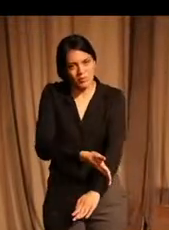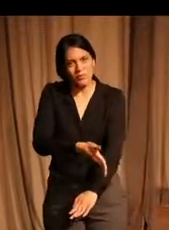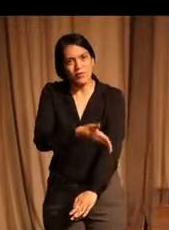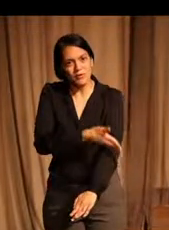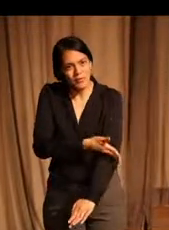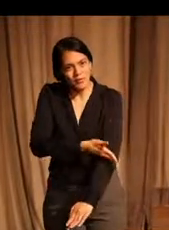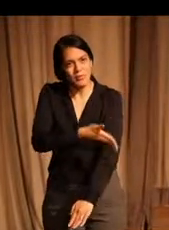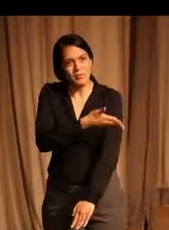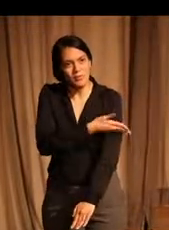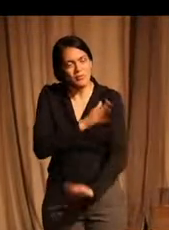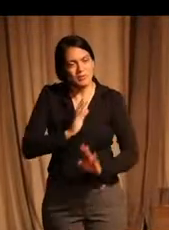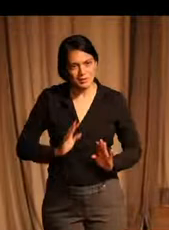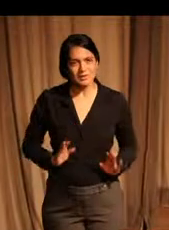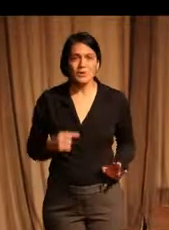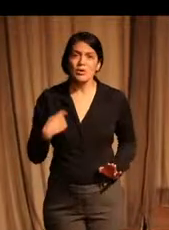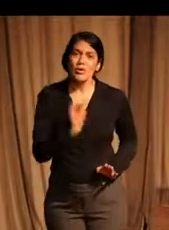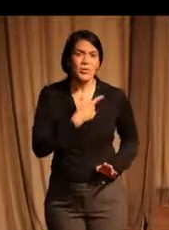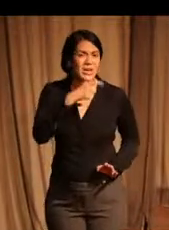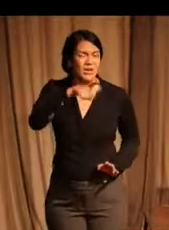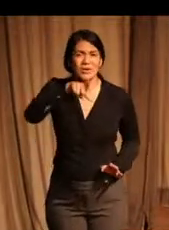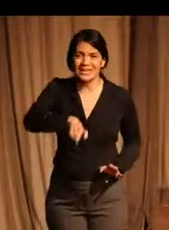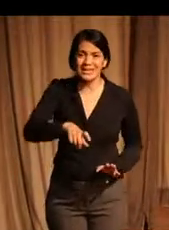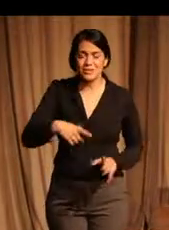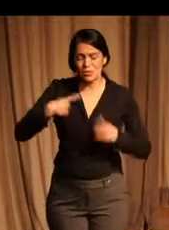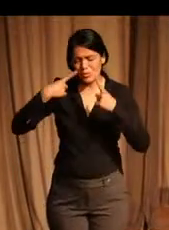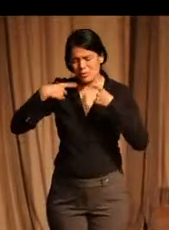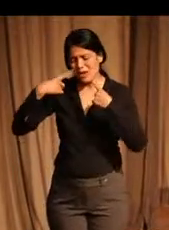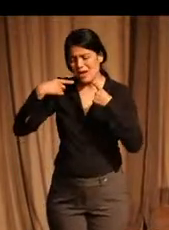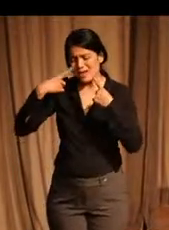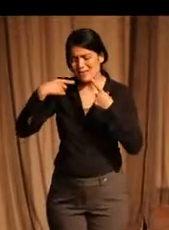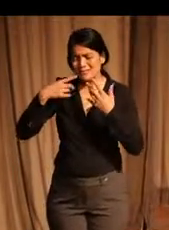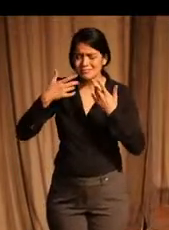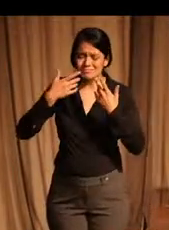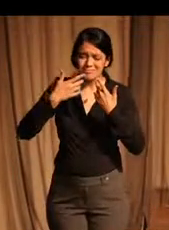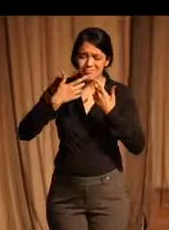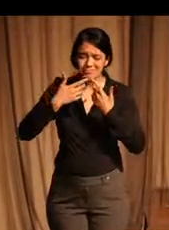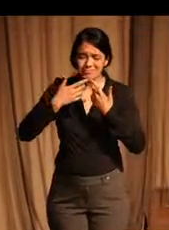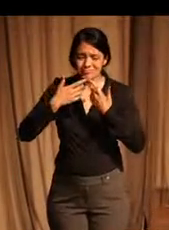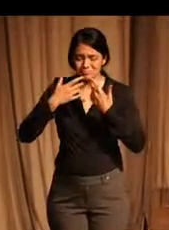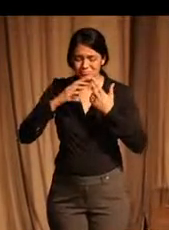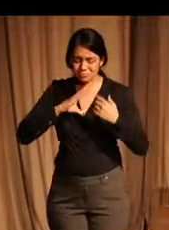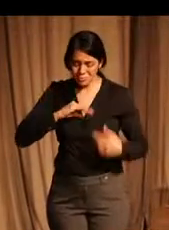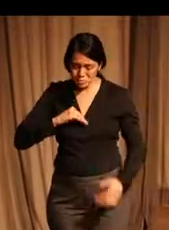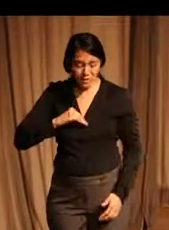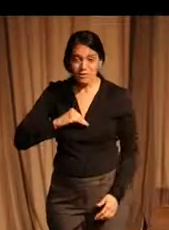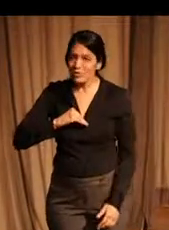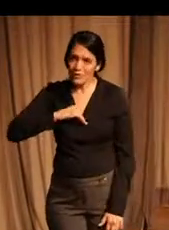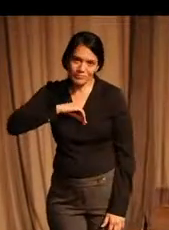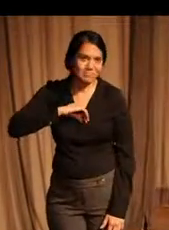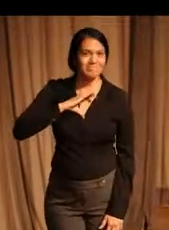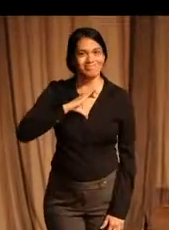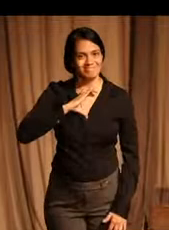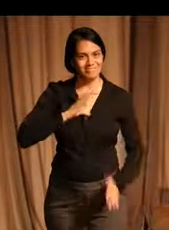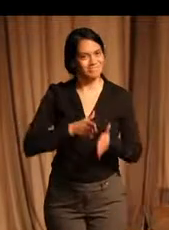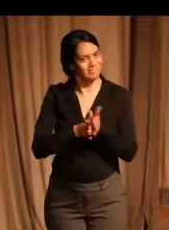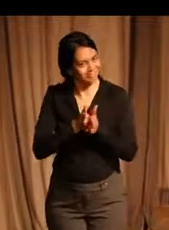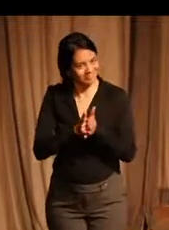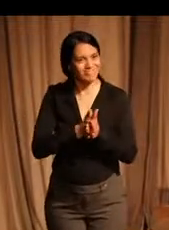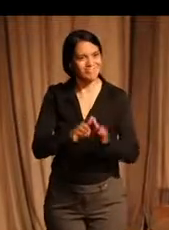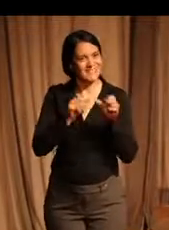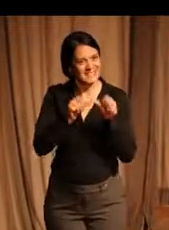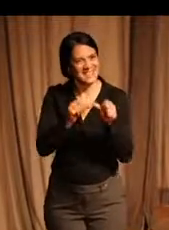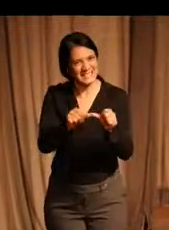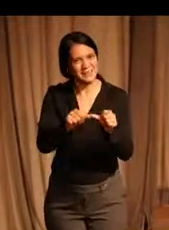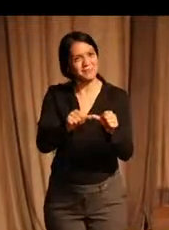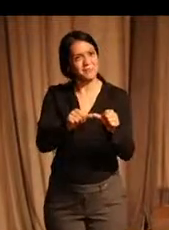have to cry, we have to keep fighting, I think. That's the message.